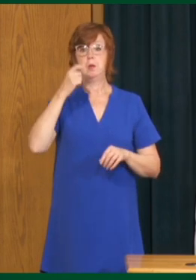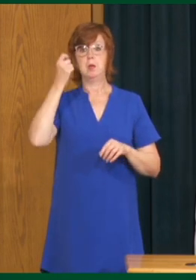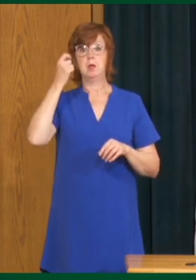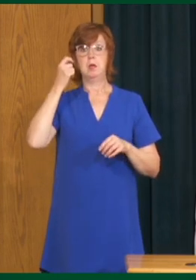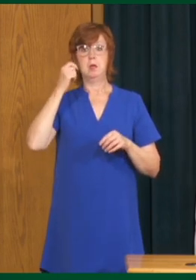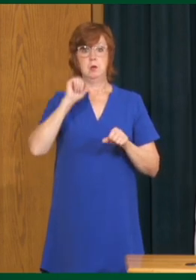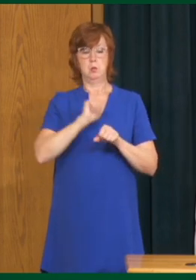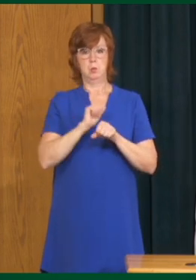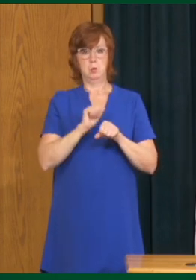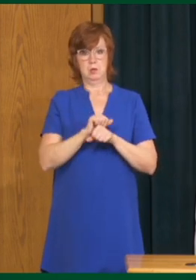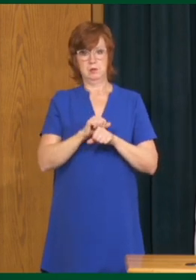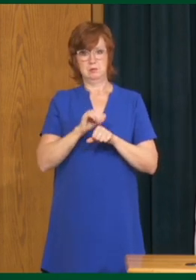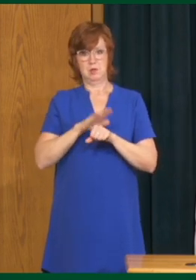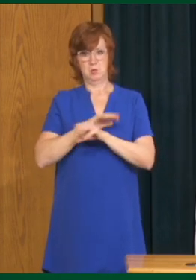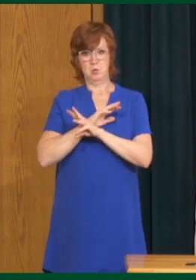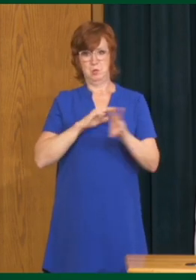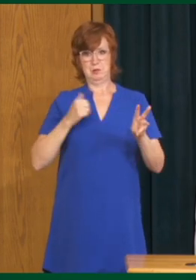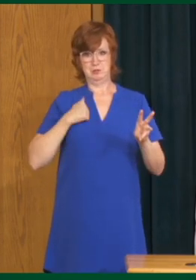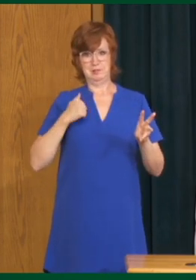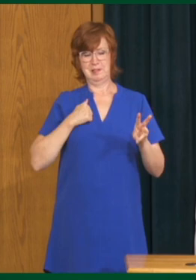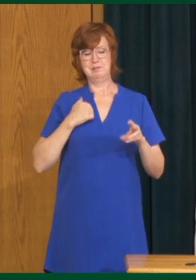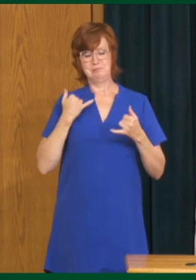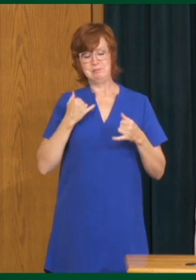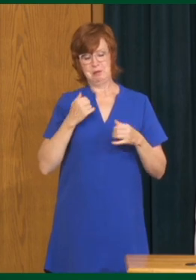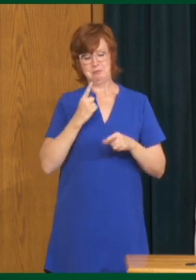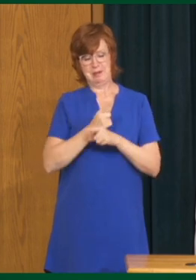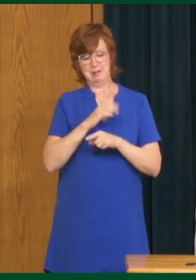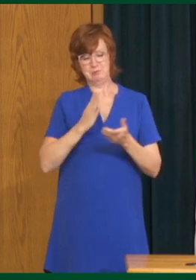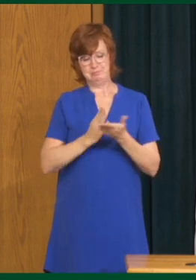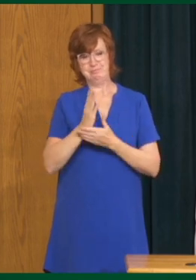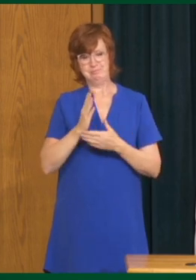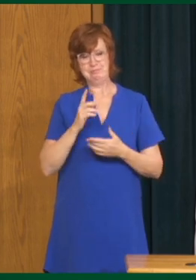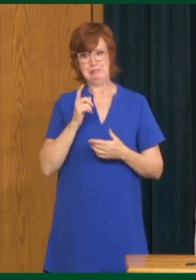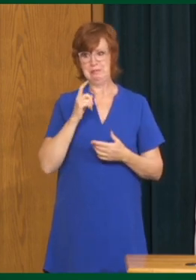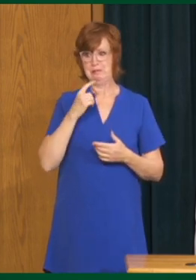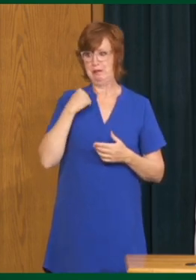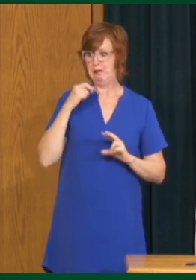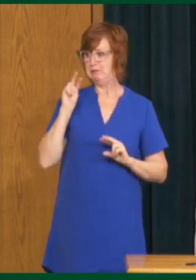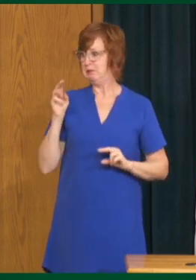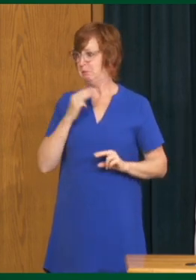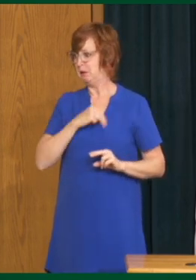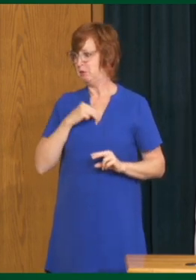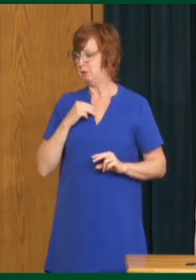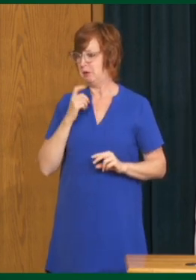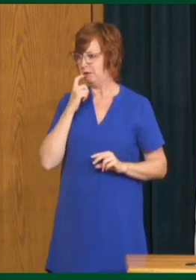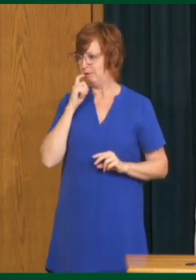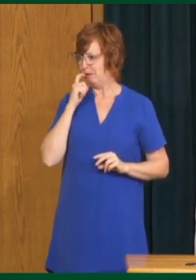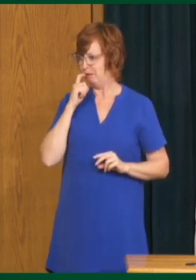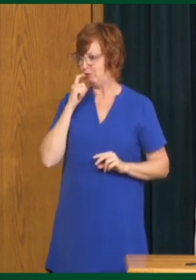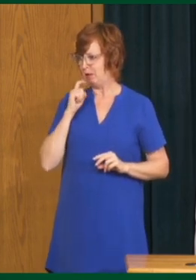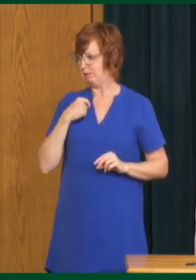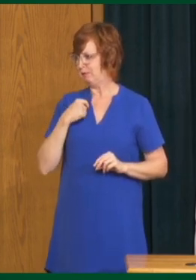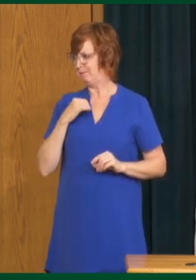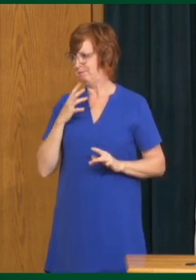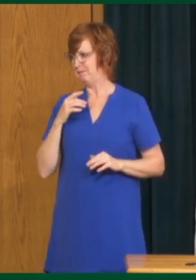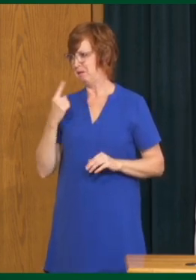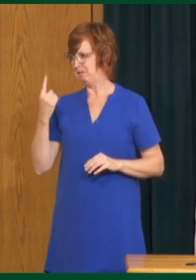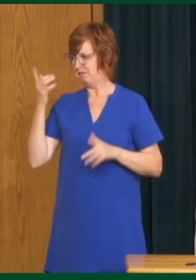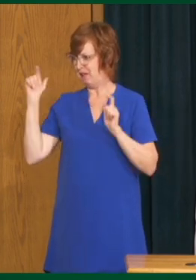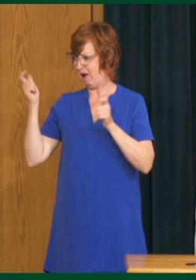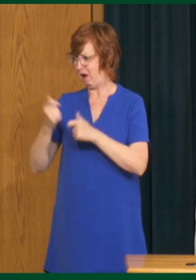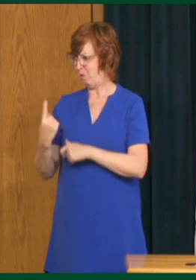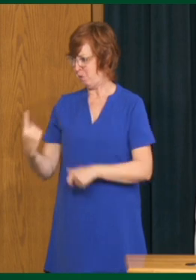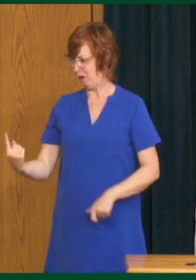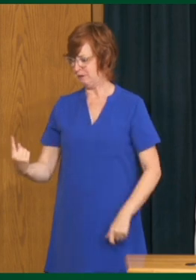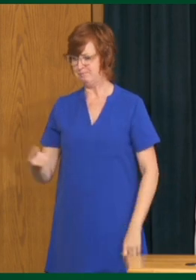we can all be a bit jealous, rightfully, of Manitoba, but and I don't want to pin everything on Alberta either. I think people move